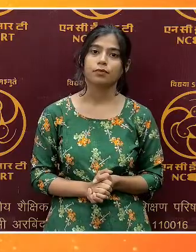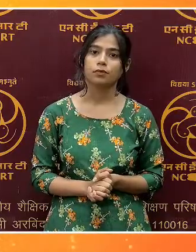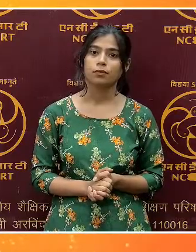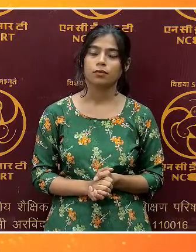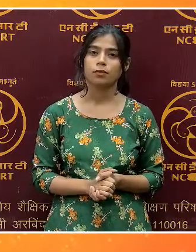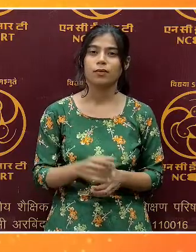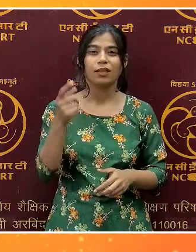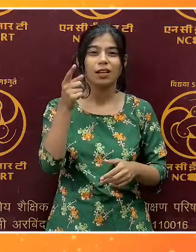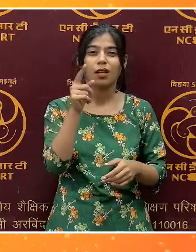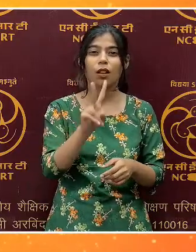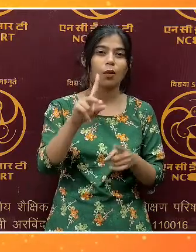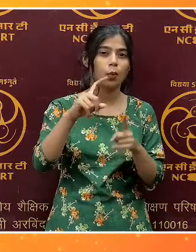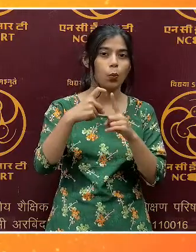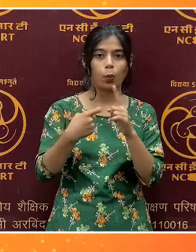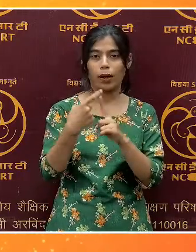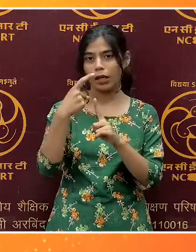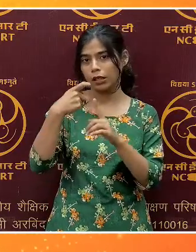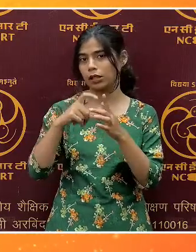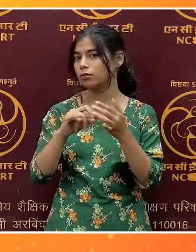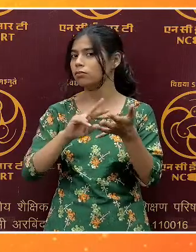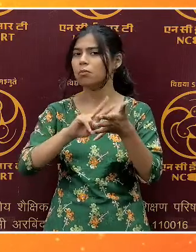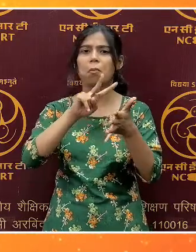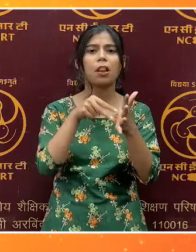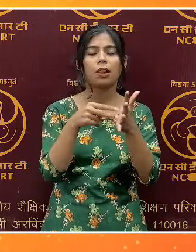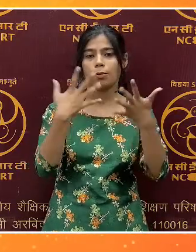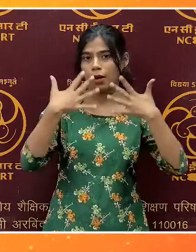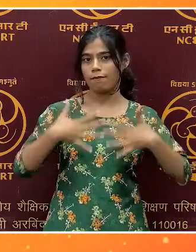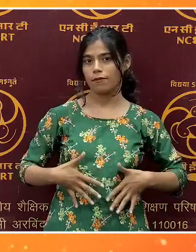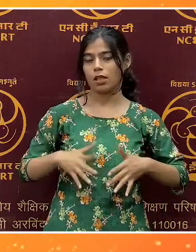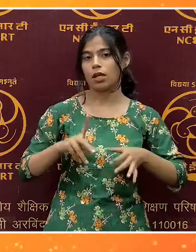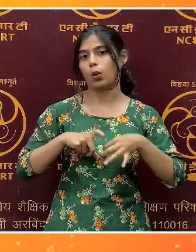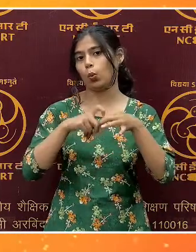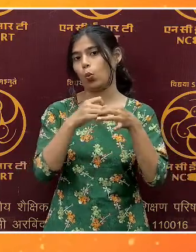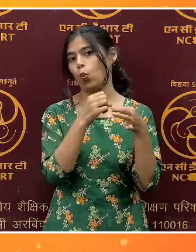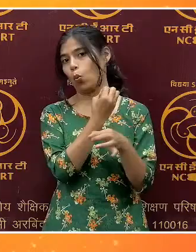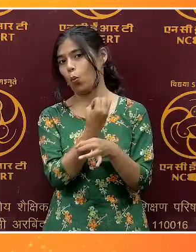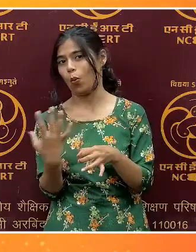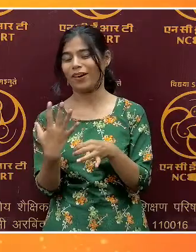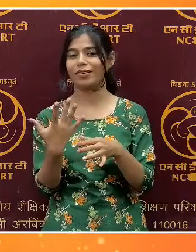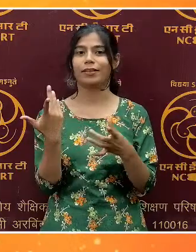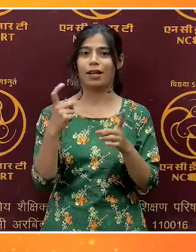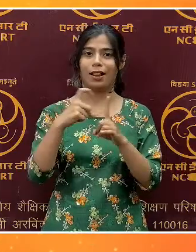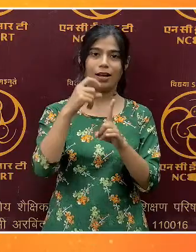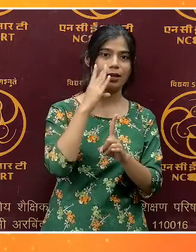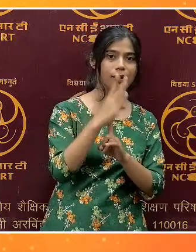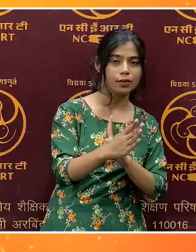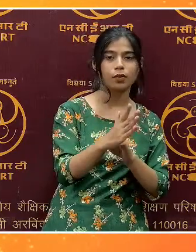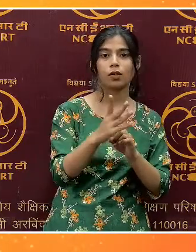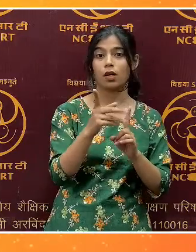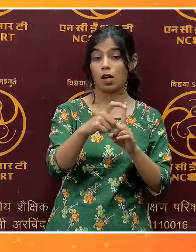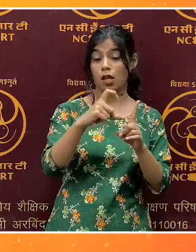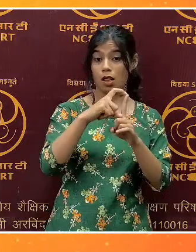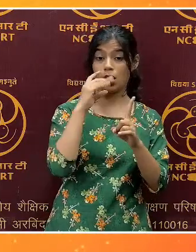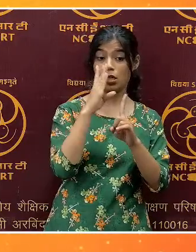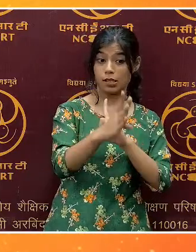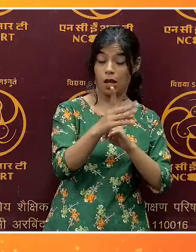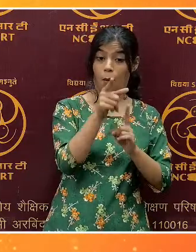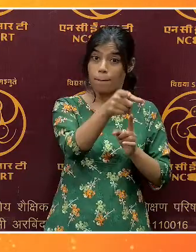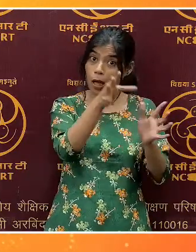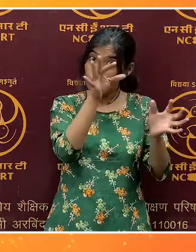So, vectors are physical quantities which need both magnitude as well as direction for their complete specification.